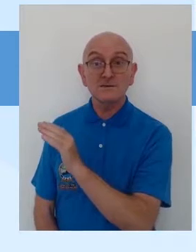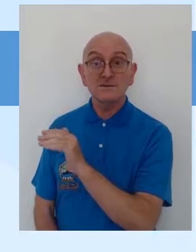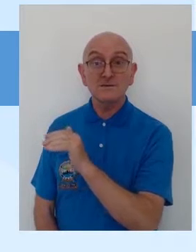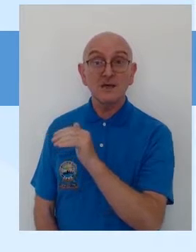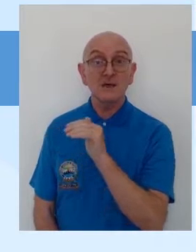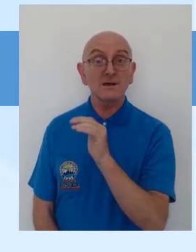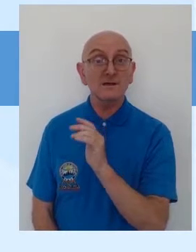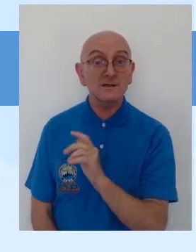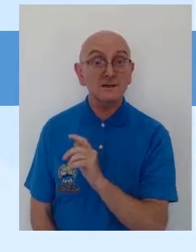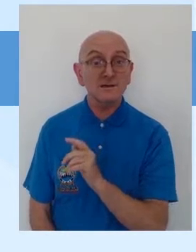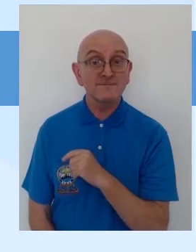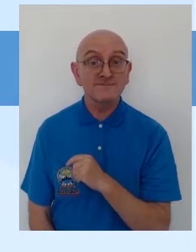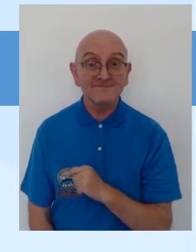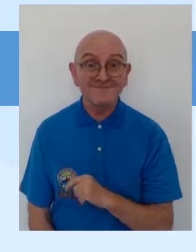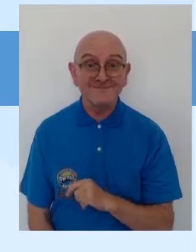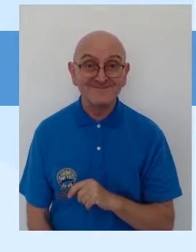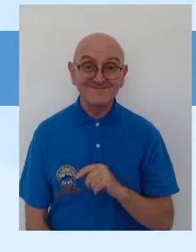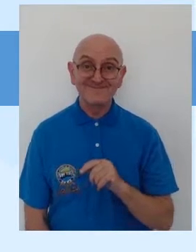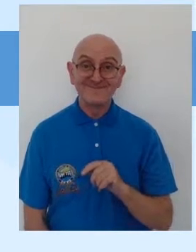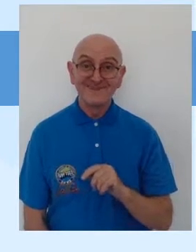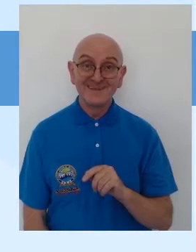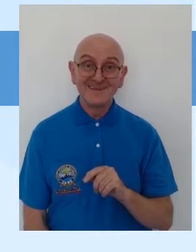d-up, d-up.